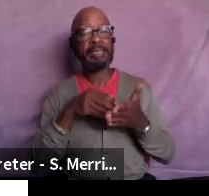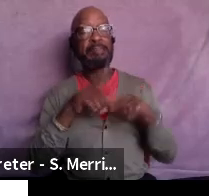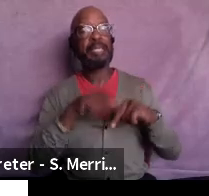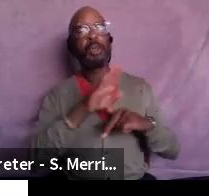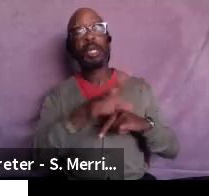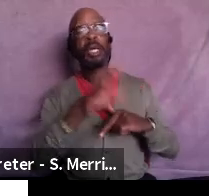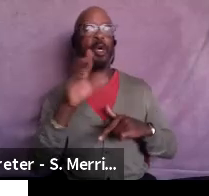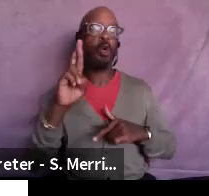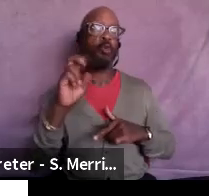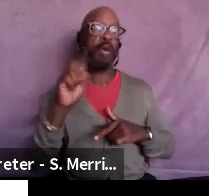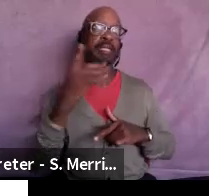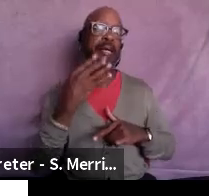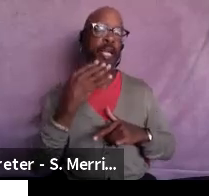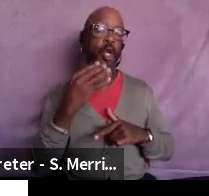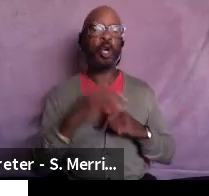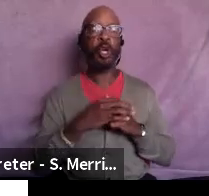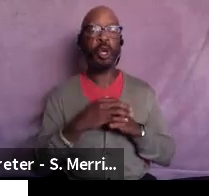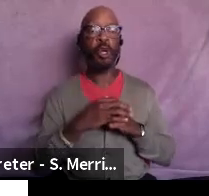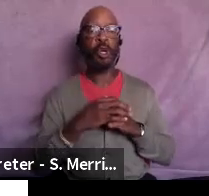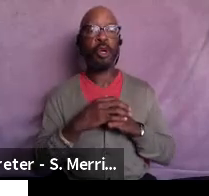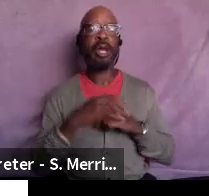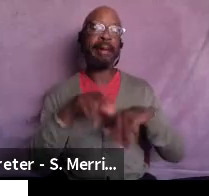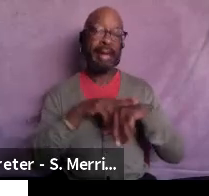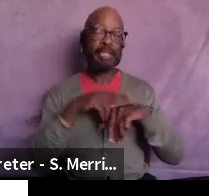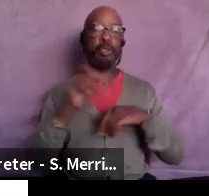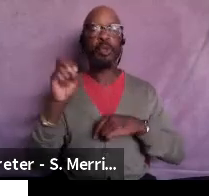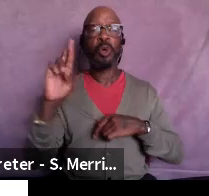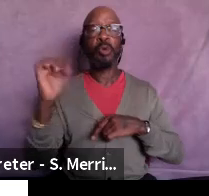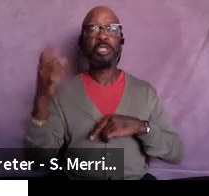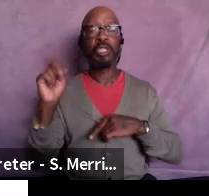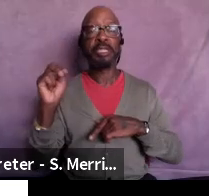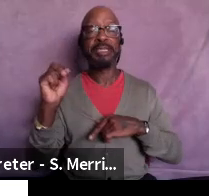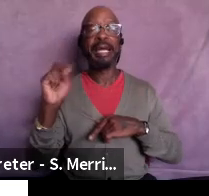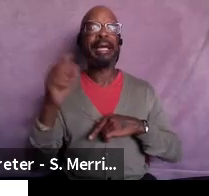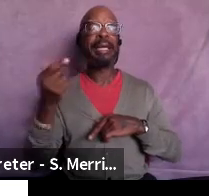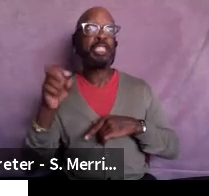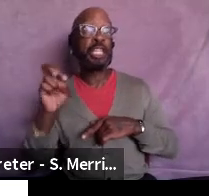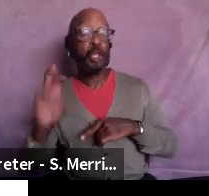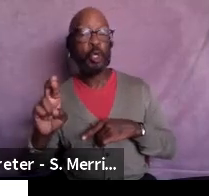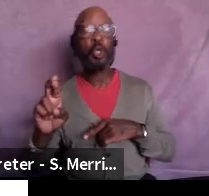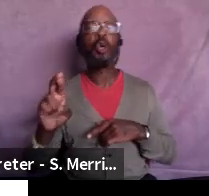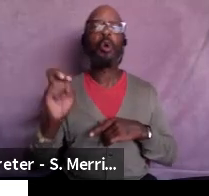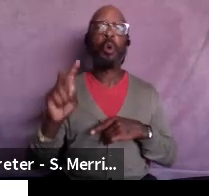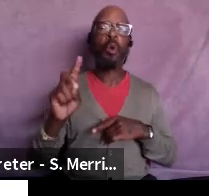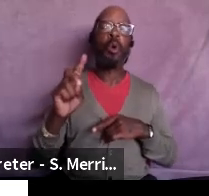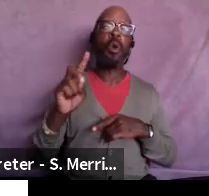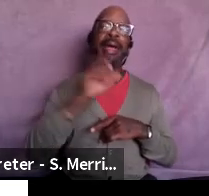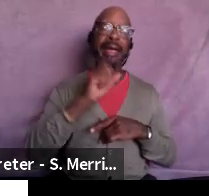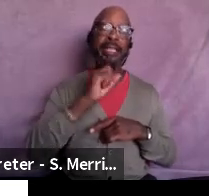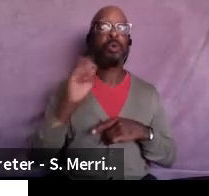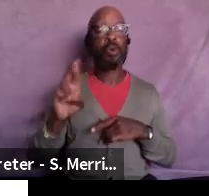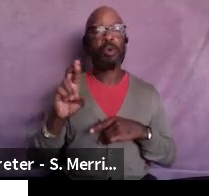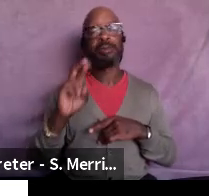race, color, national origin, sex, age, or disability.